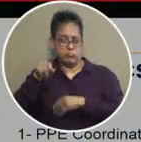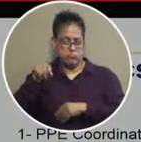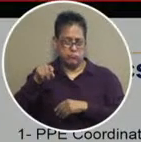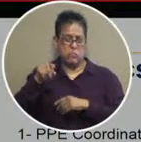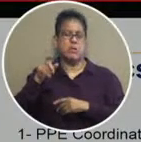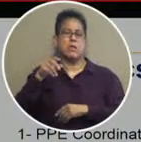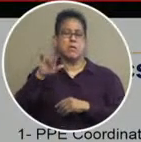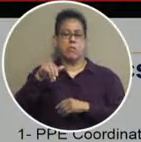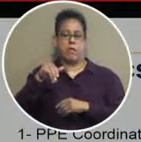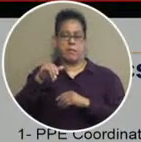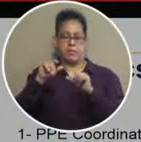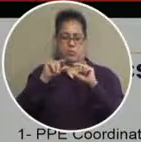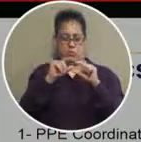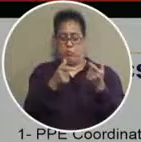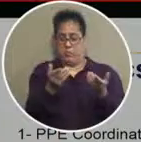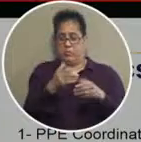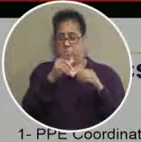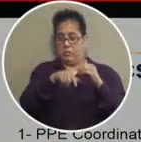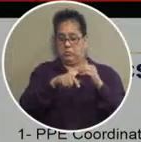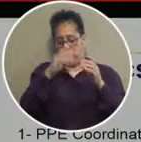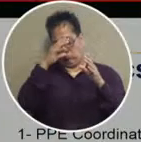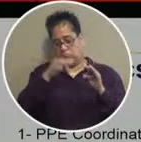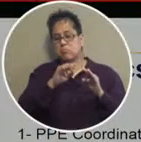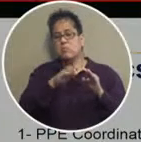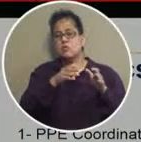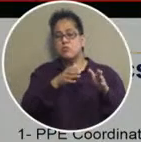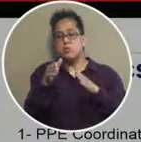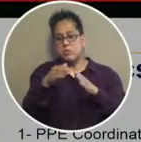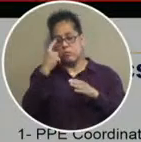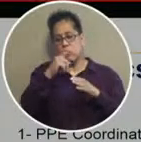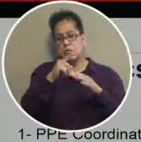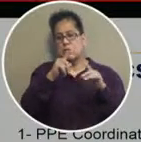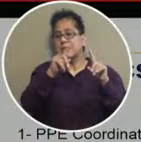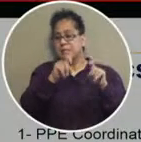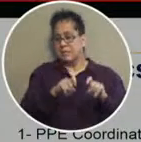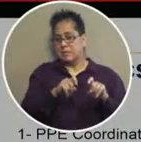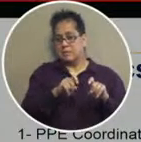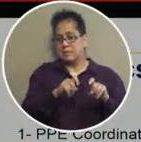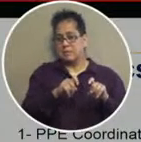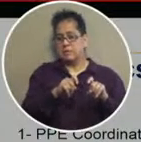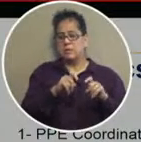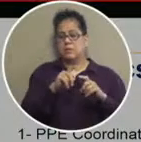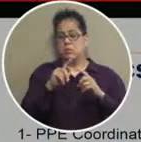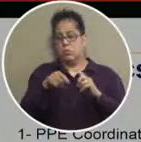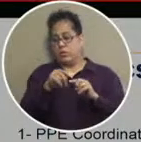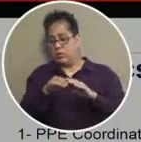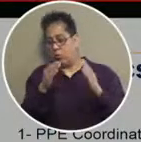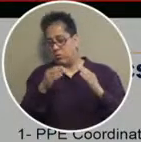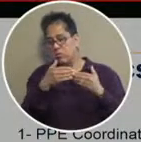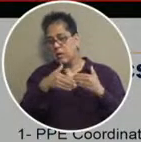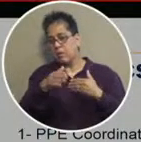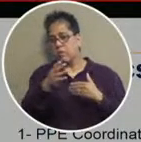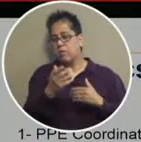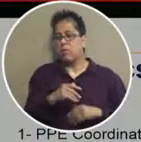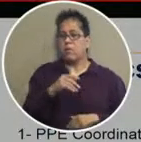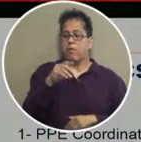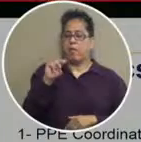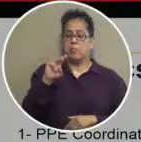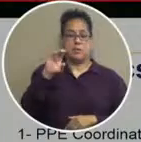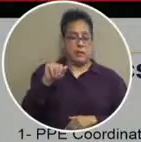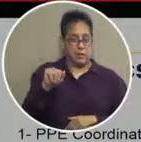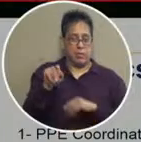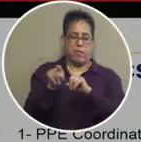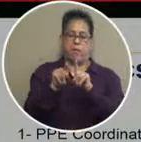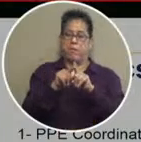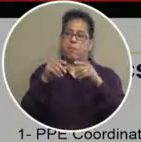focus group of employers in El Paso to determine their strategies for COVID-19 testing upon reopening and thereafter. The MCA